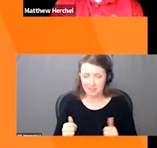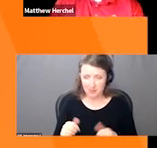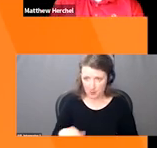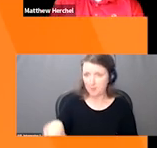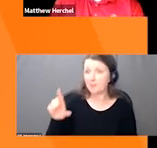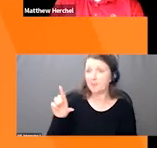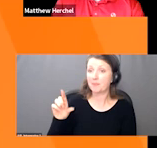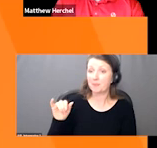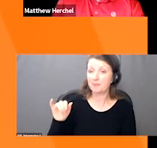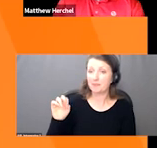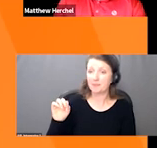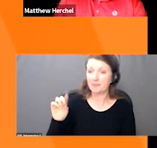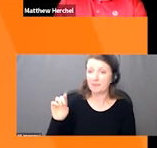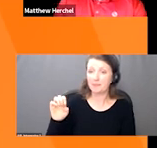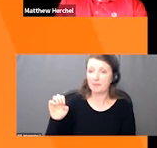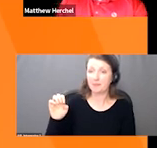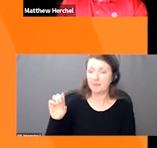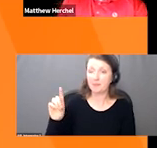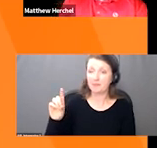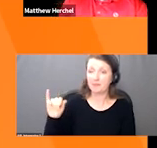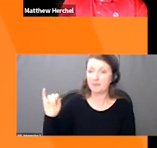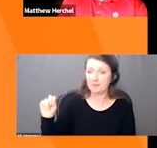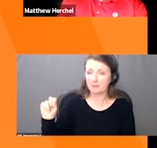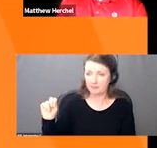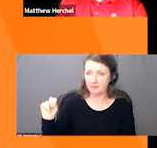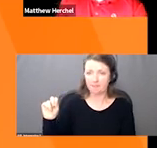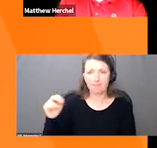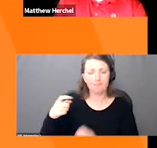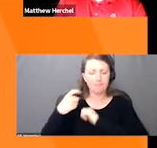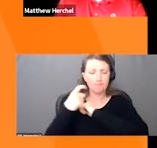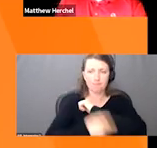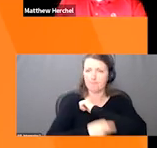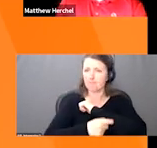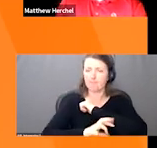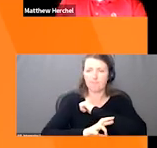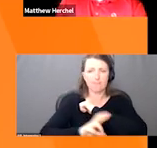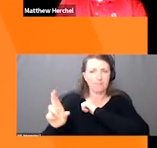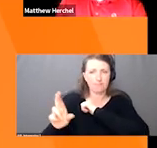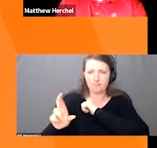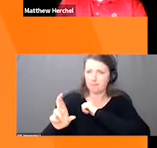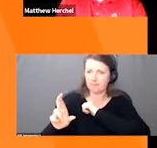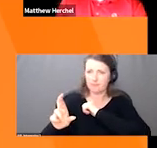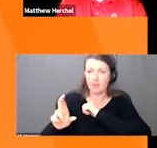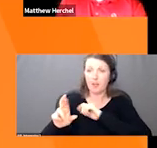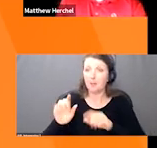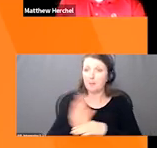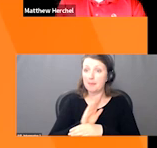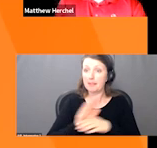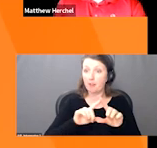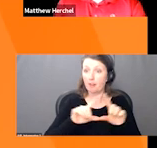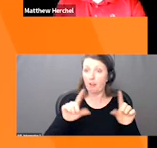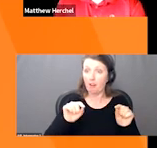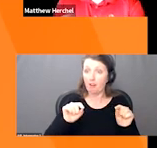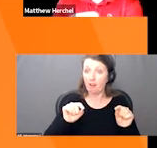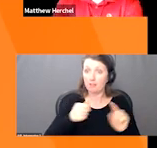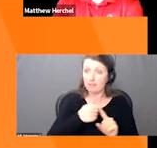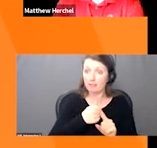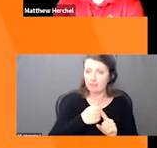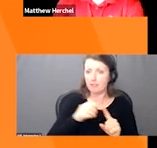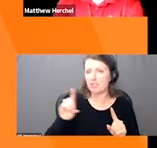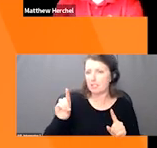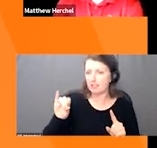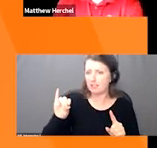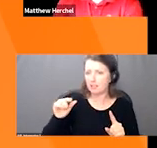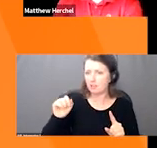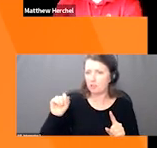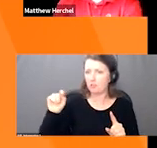LinkedIn automatically comes with a digital business card. So on to the next thing, a digital business card.